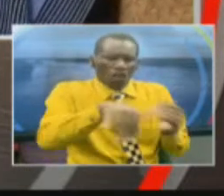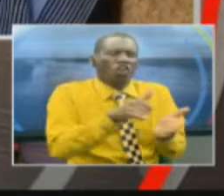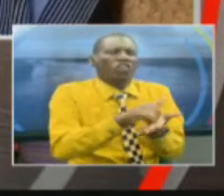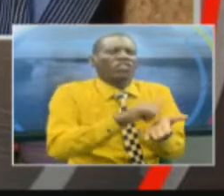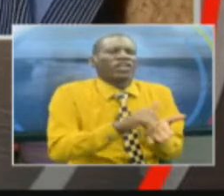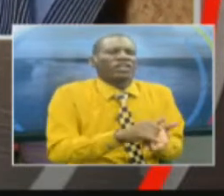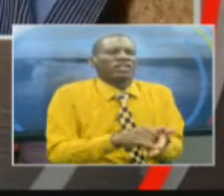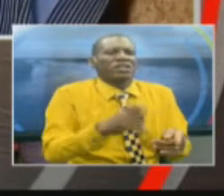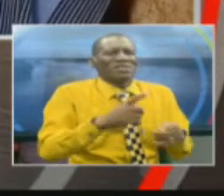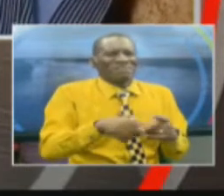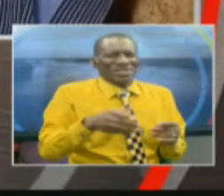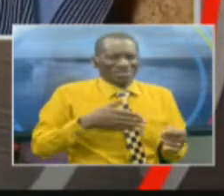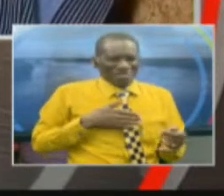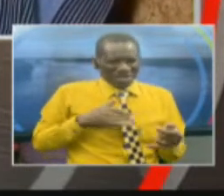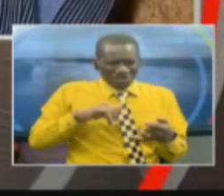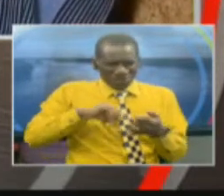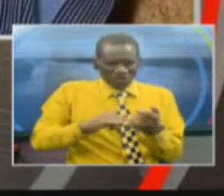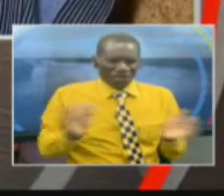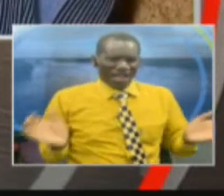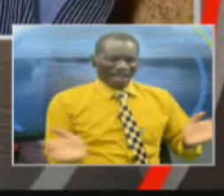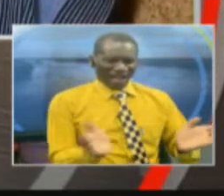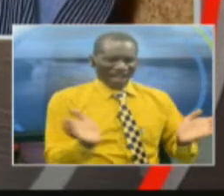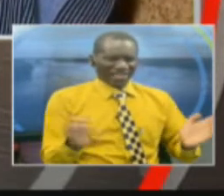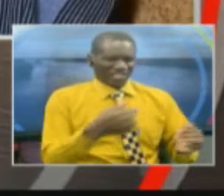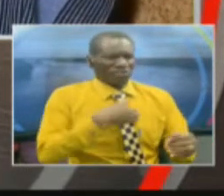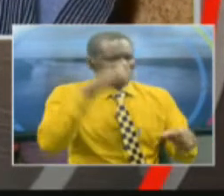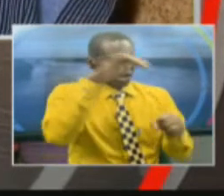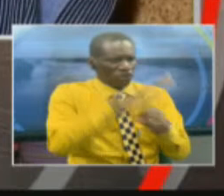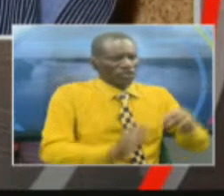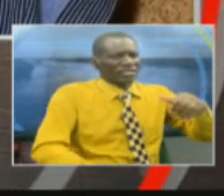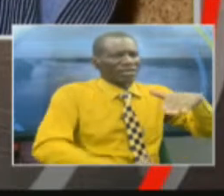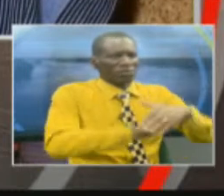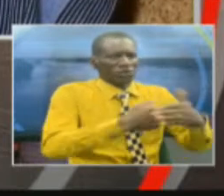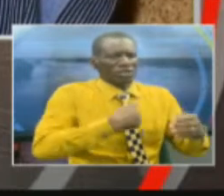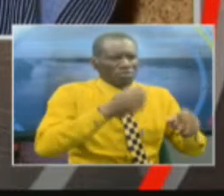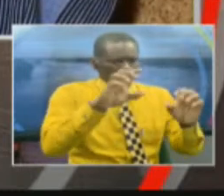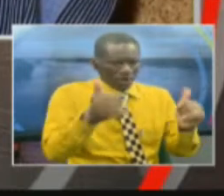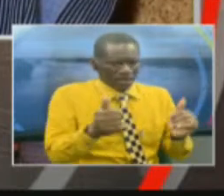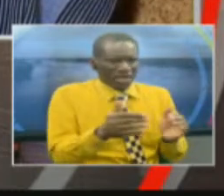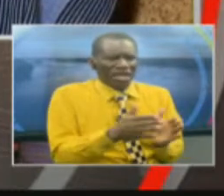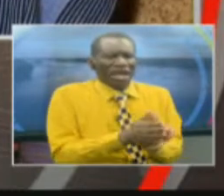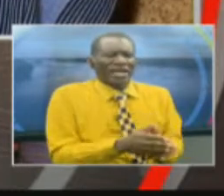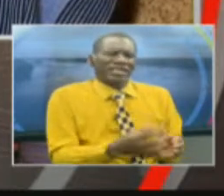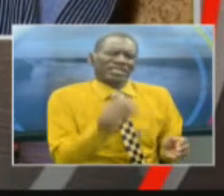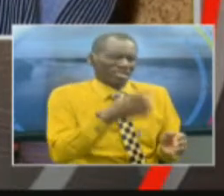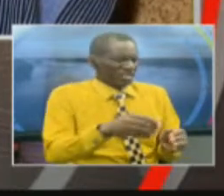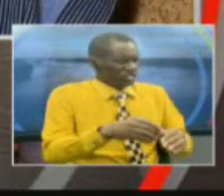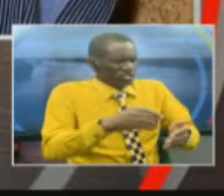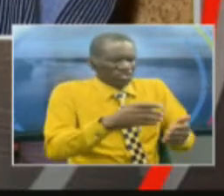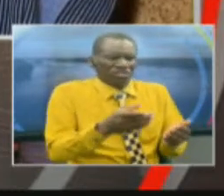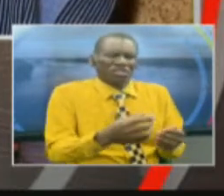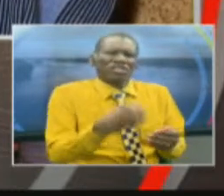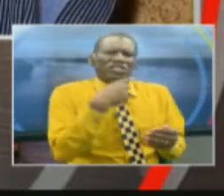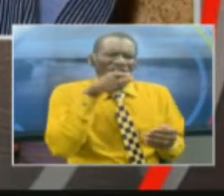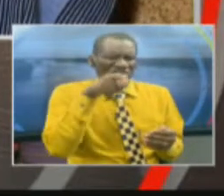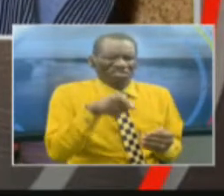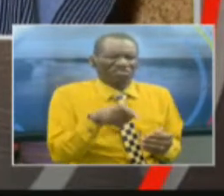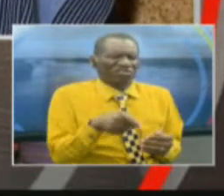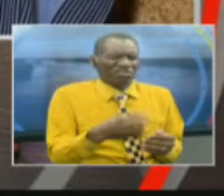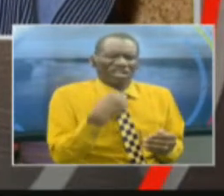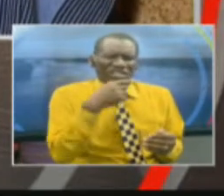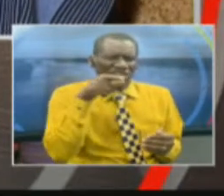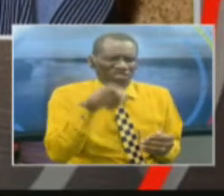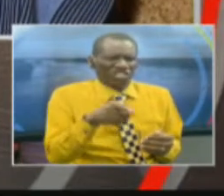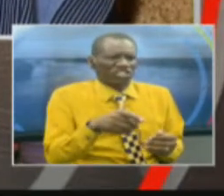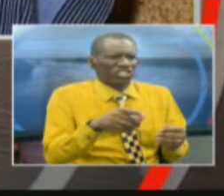But she was very encouraging, very supportive, and dismissed that as you know,